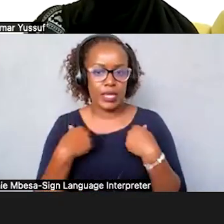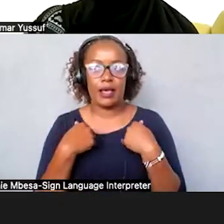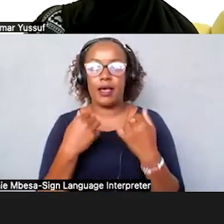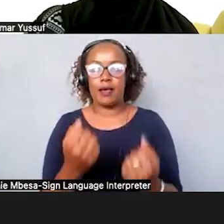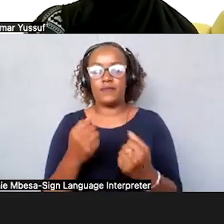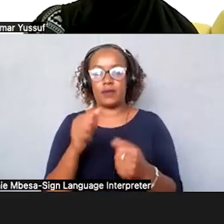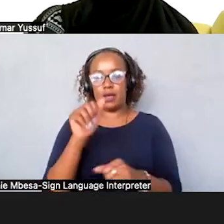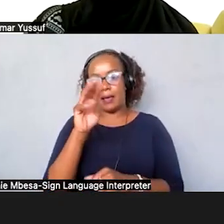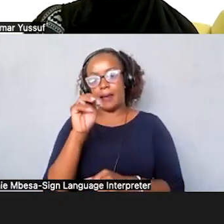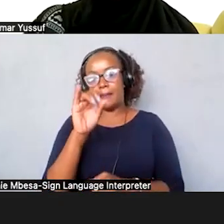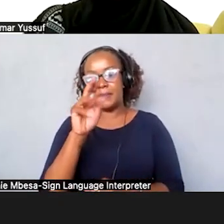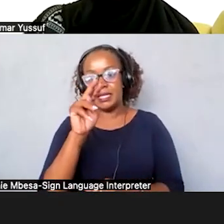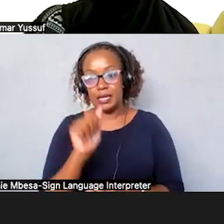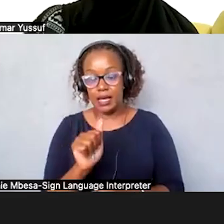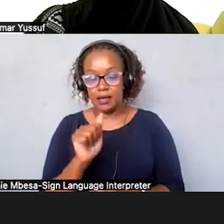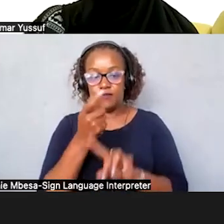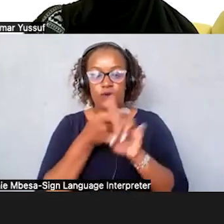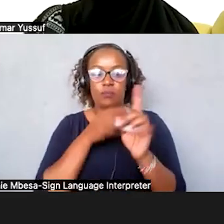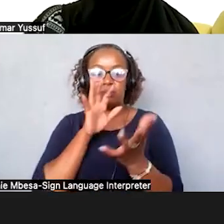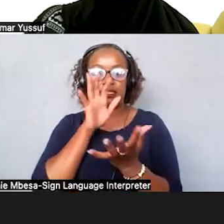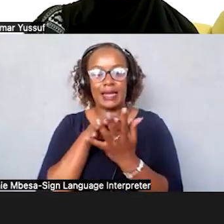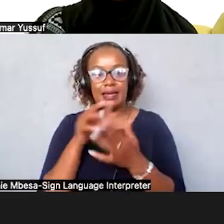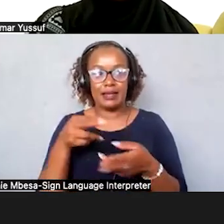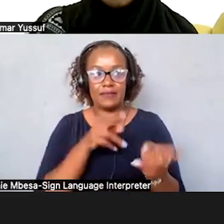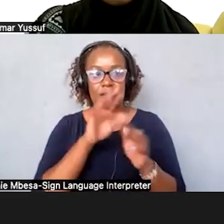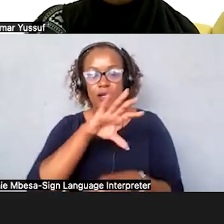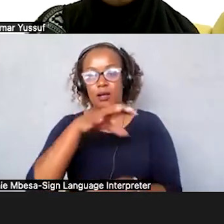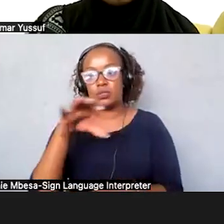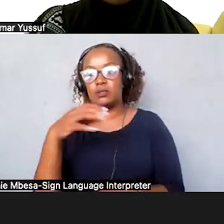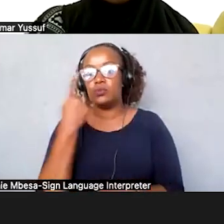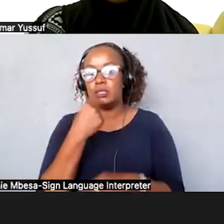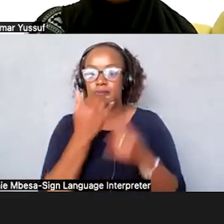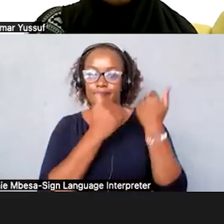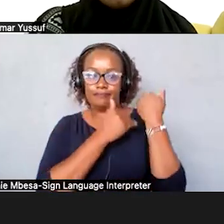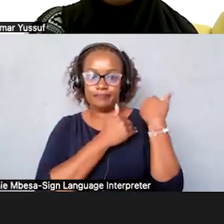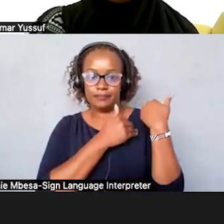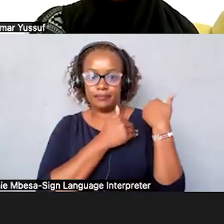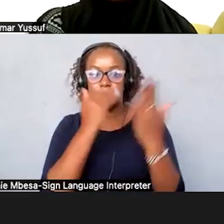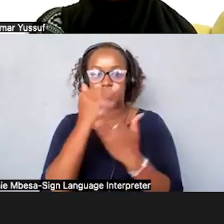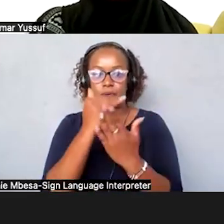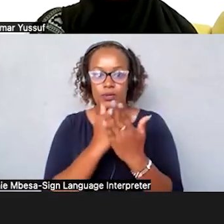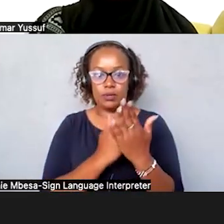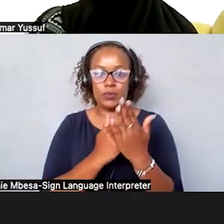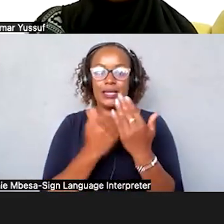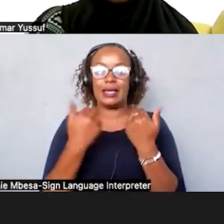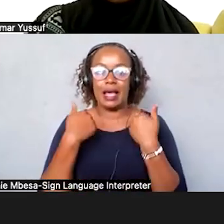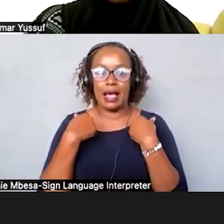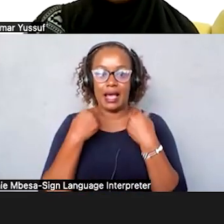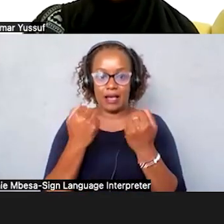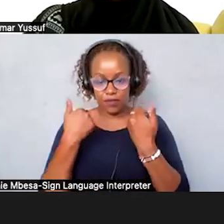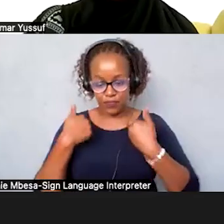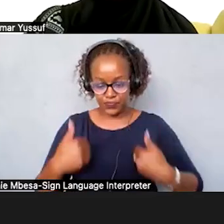Amina from Tana River County, who is in charge of programs. And then we have me, who is in charge of